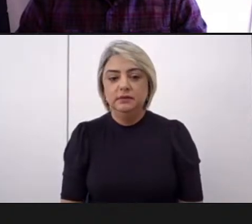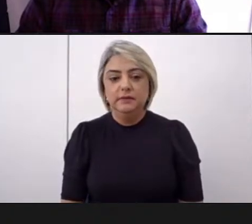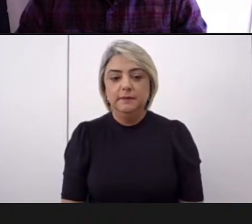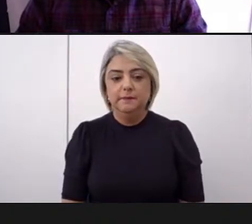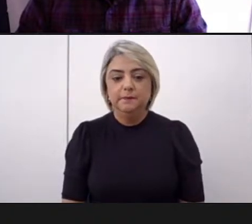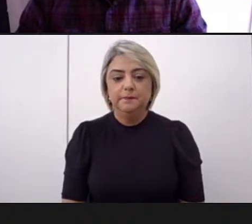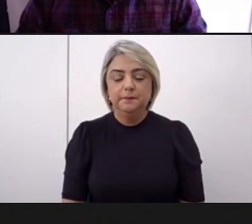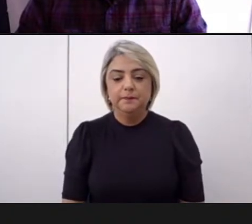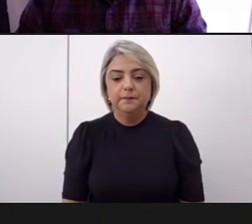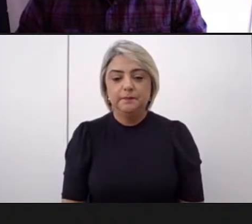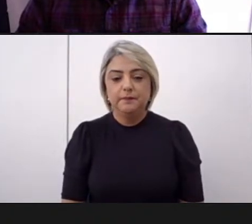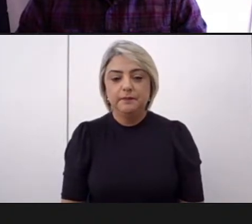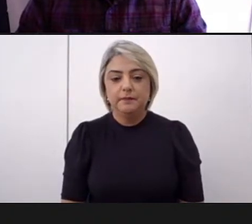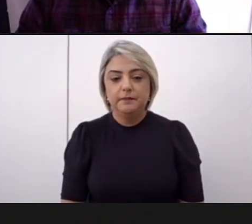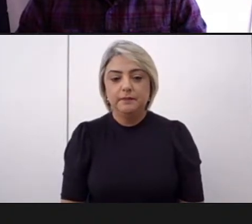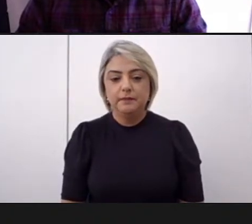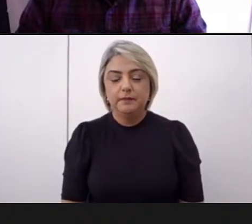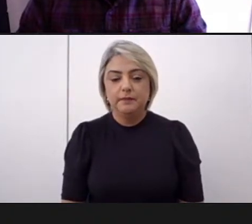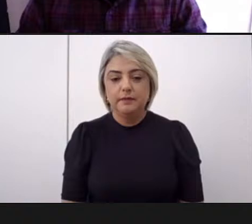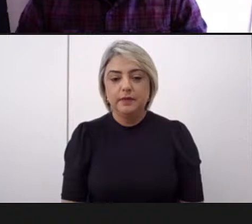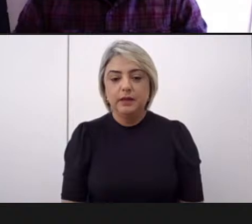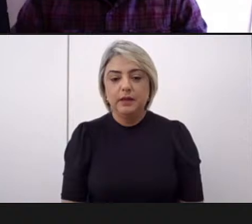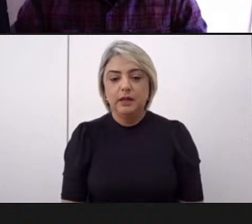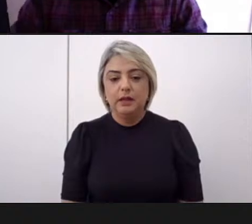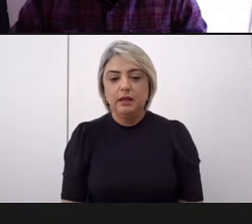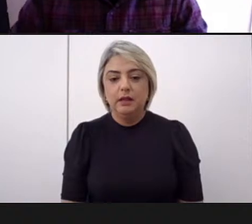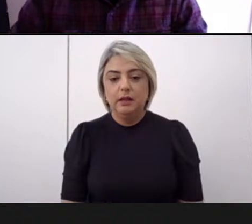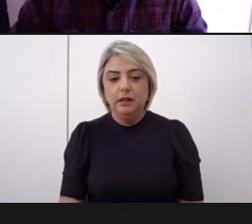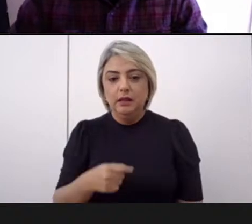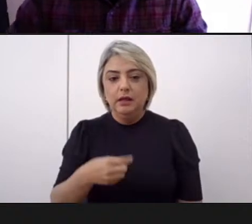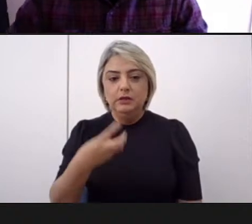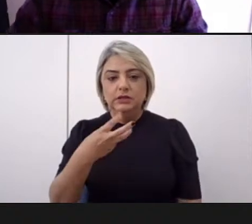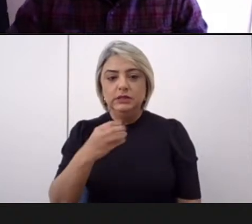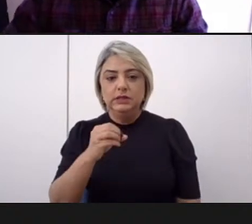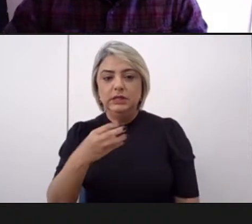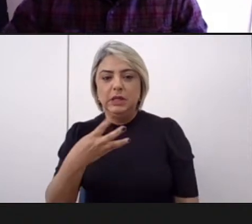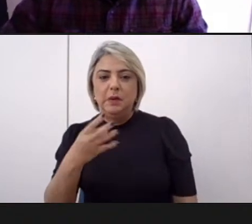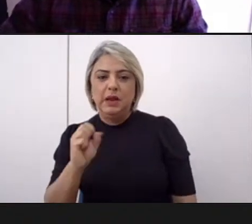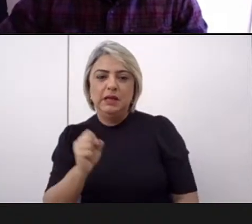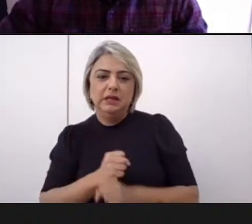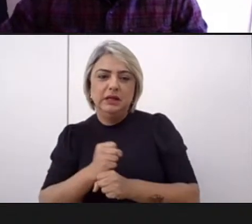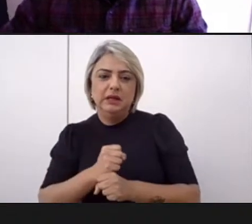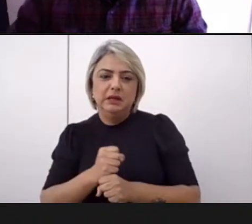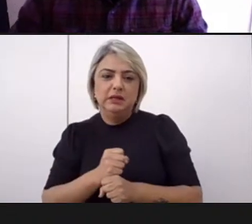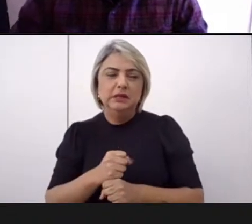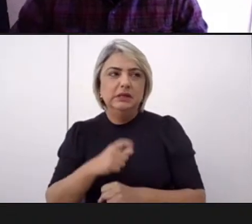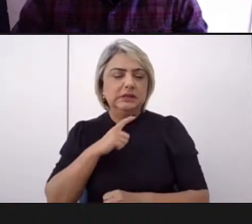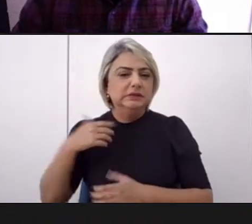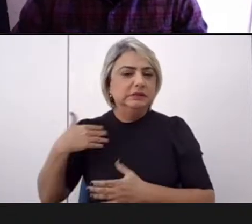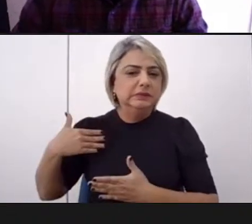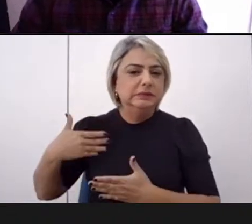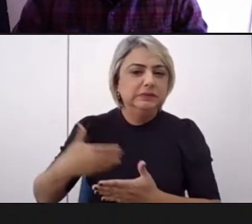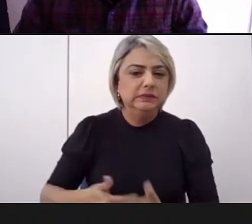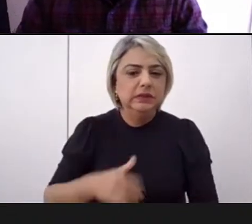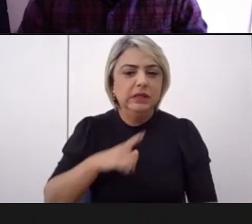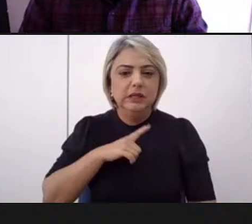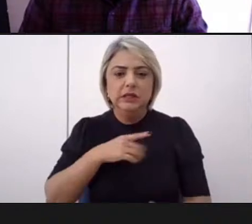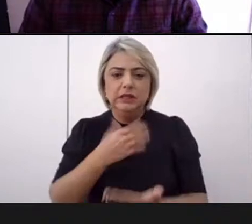30 to 40 years, there have been a lot of interdisciplinary studies on